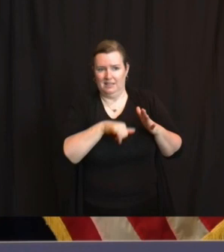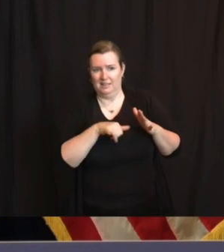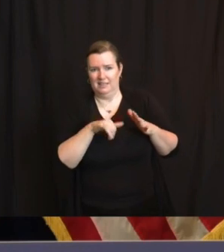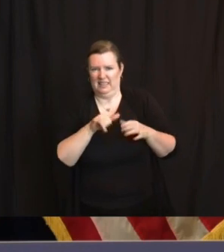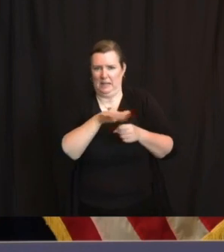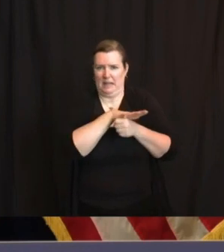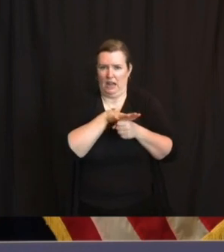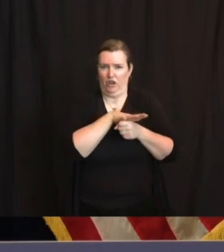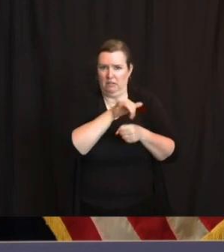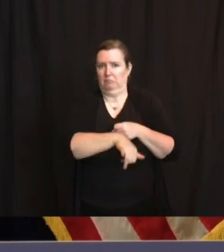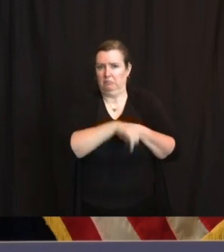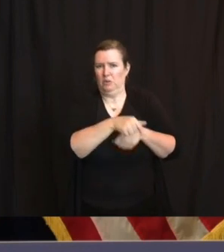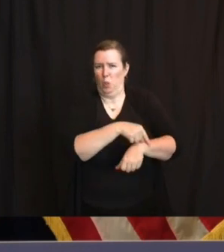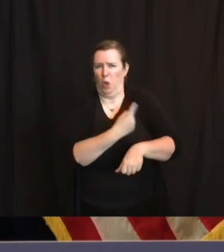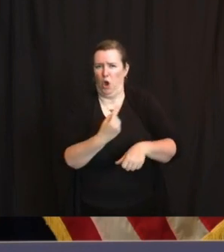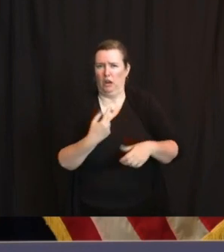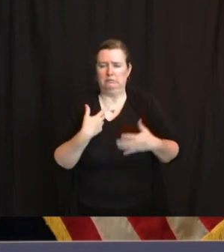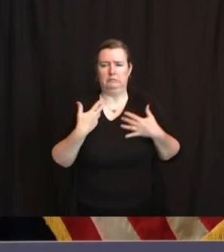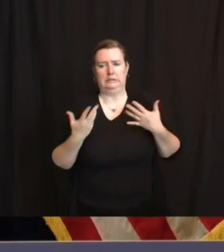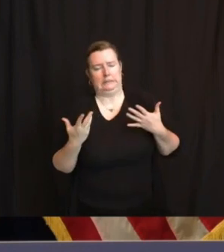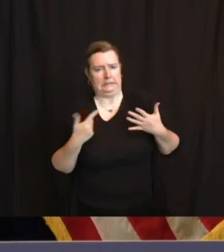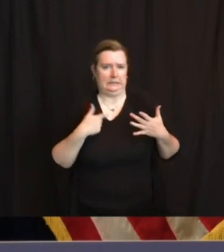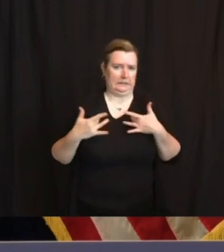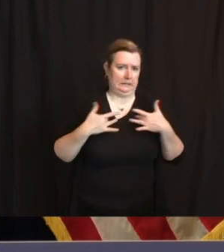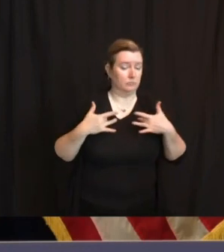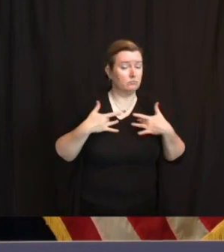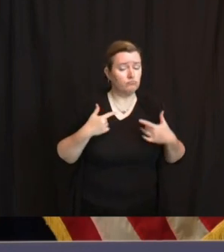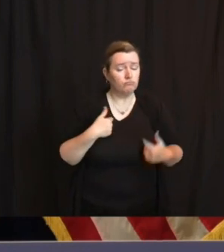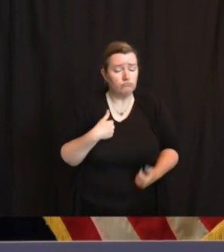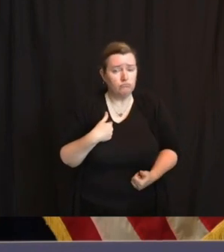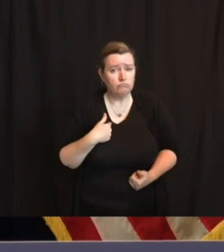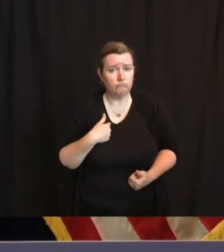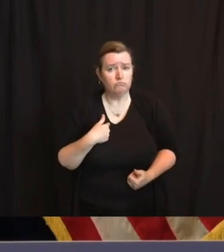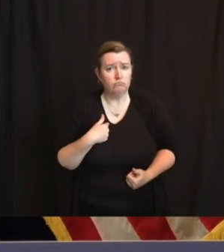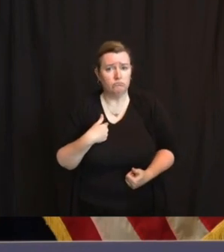and we're concerned about it. I don't want to be